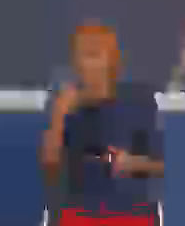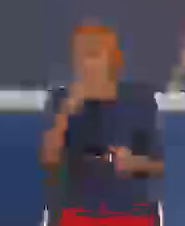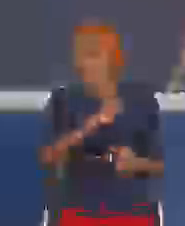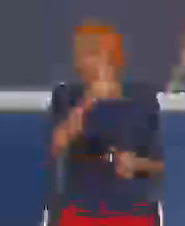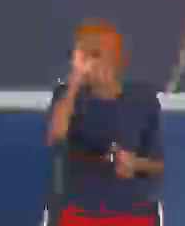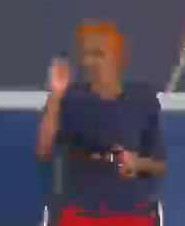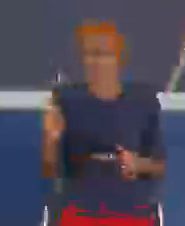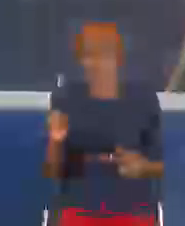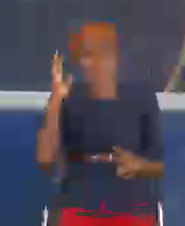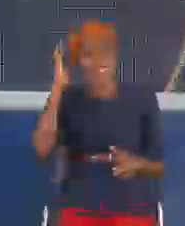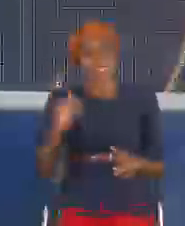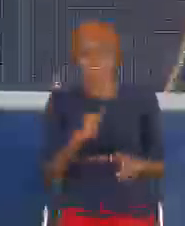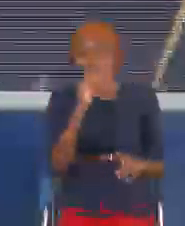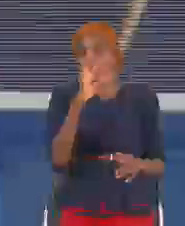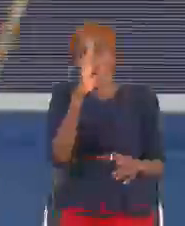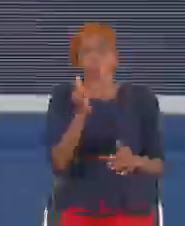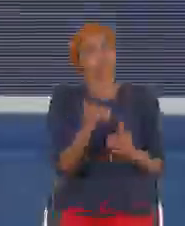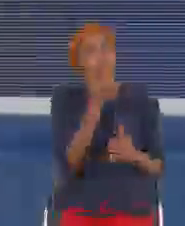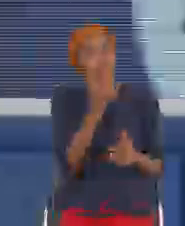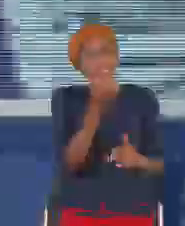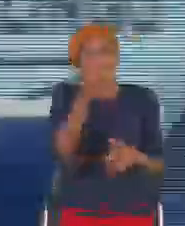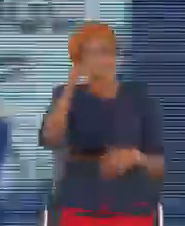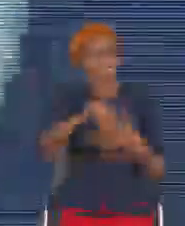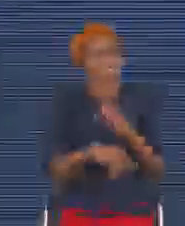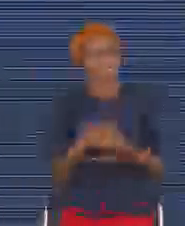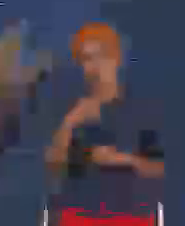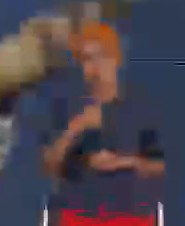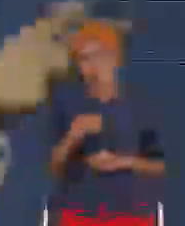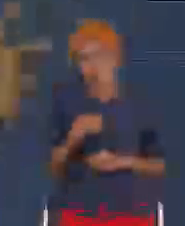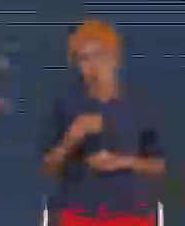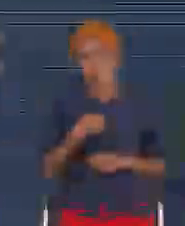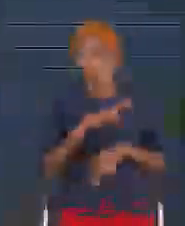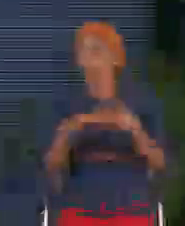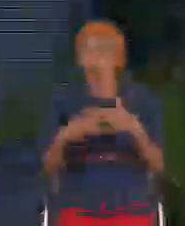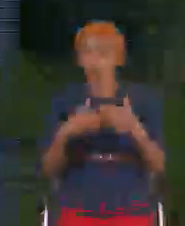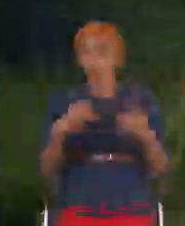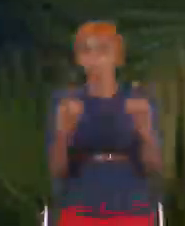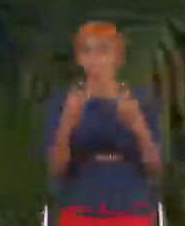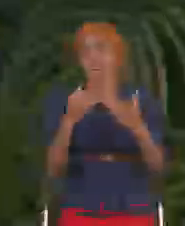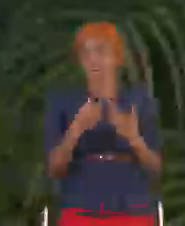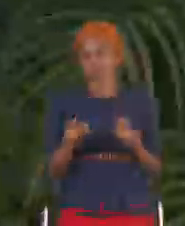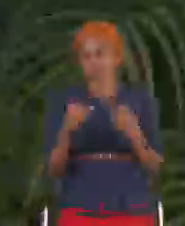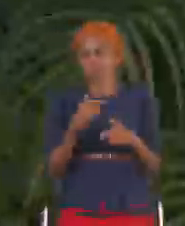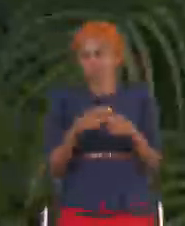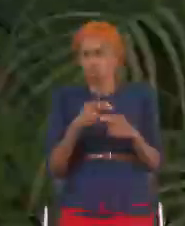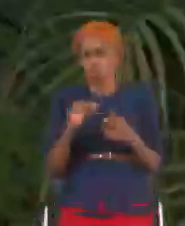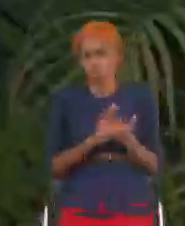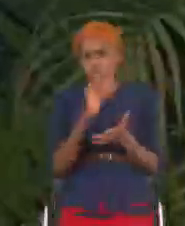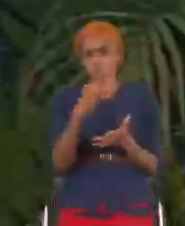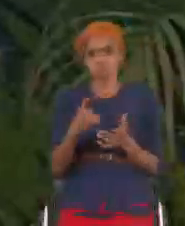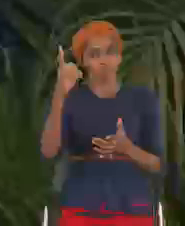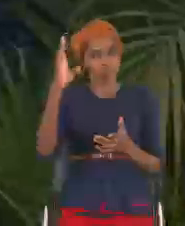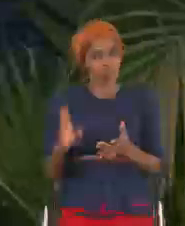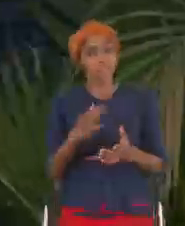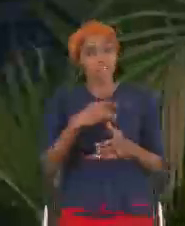whosoever shall not be offended in me. All have sinned and come short of the glory of God.